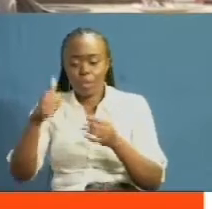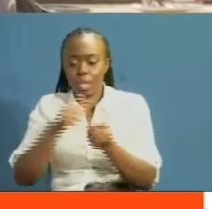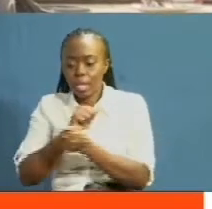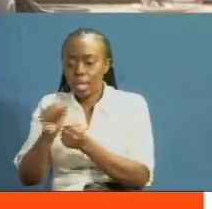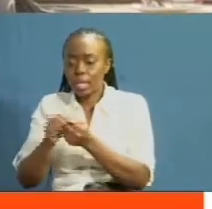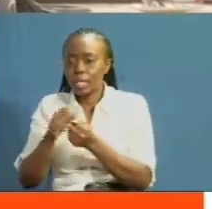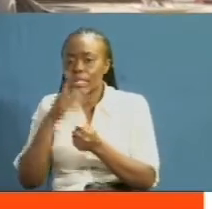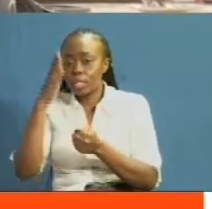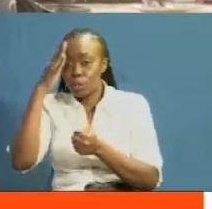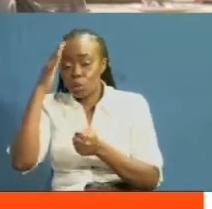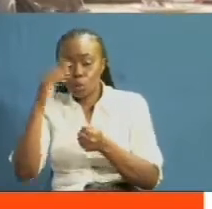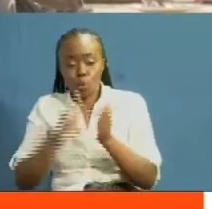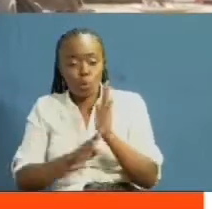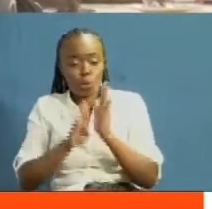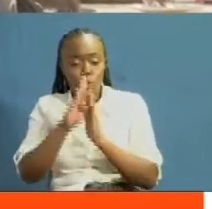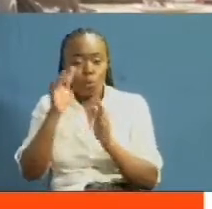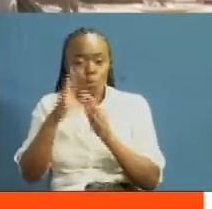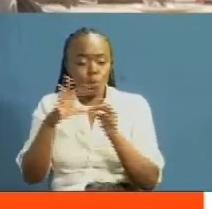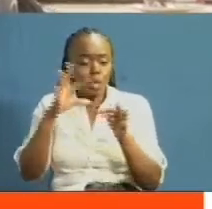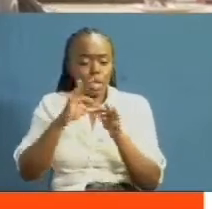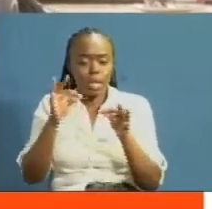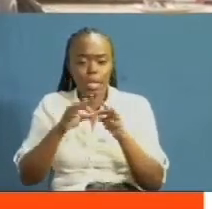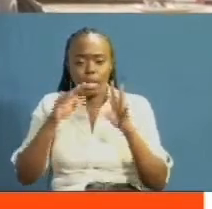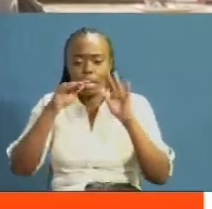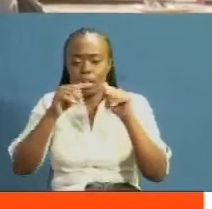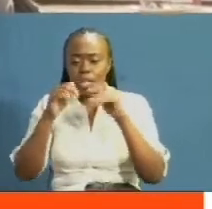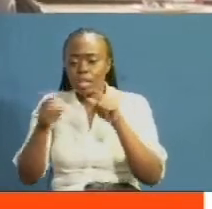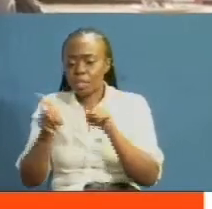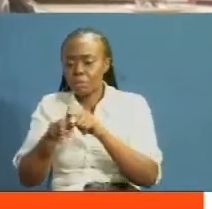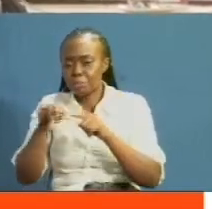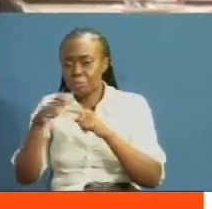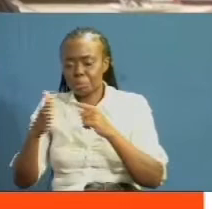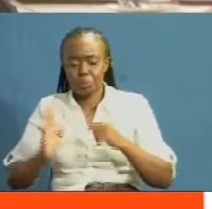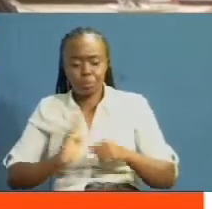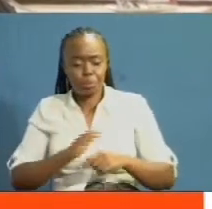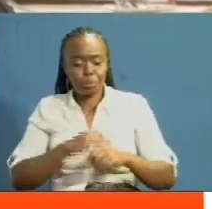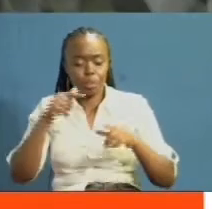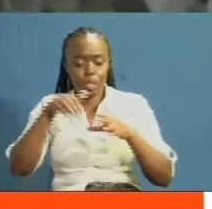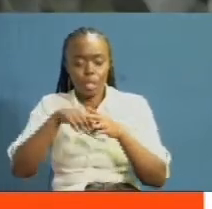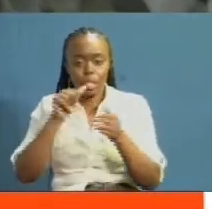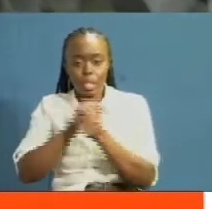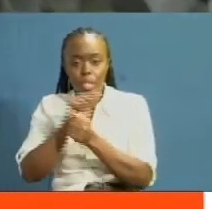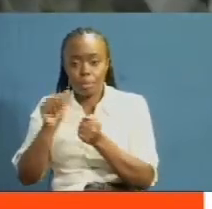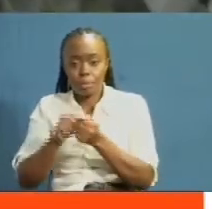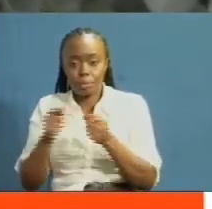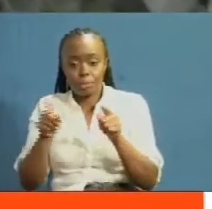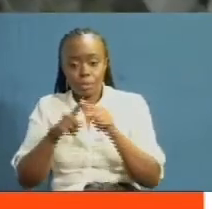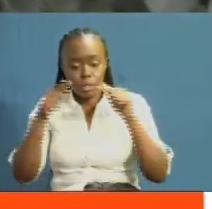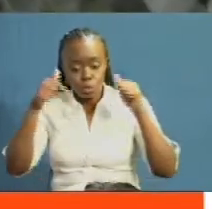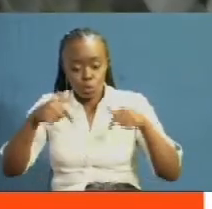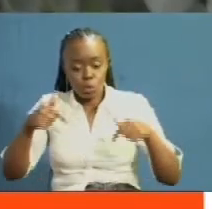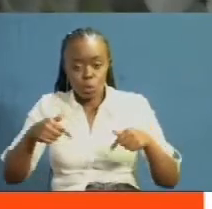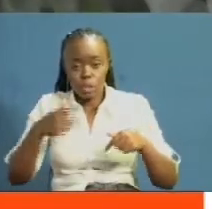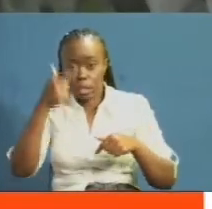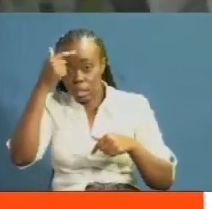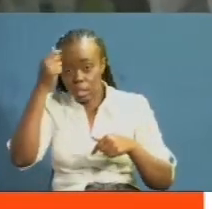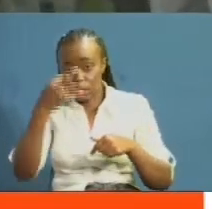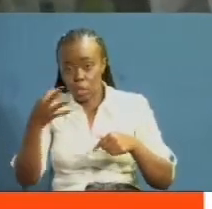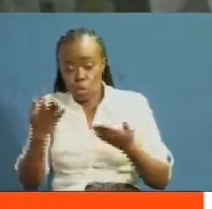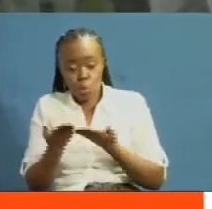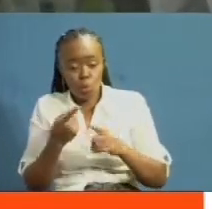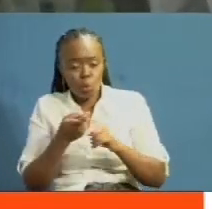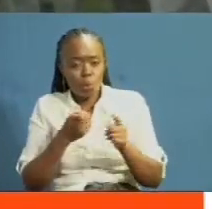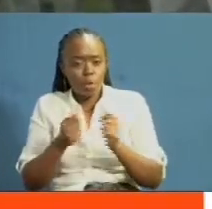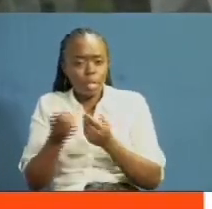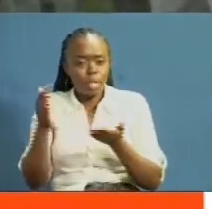the clashes had adversely affected farming and business opportunities in the area. Tumefika hapa siku ya leo kwa sababu katika siku